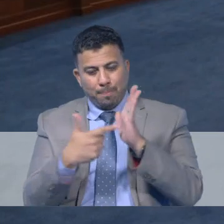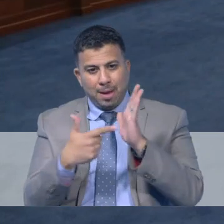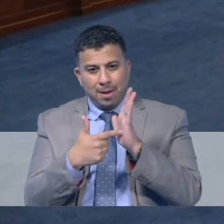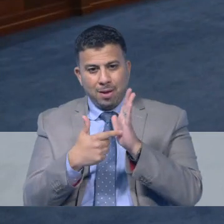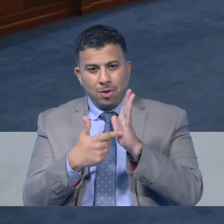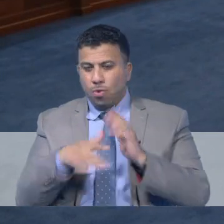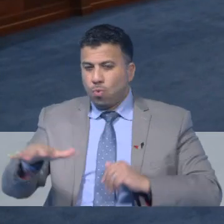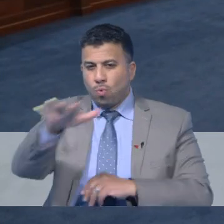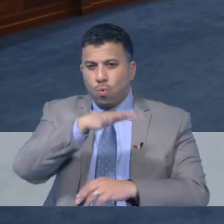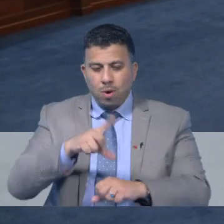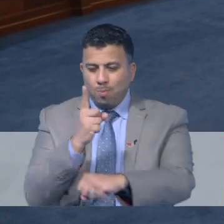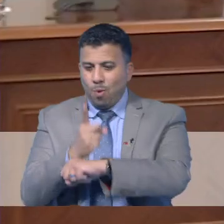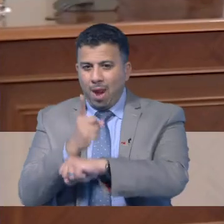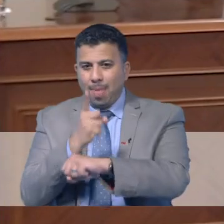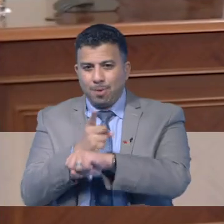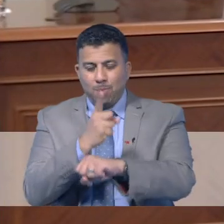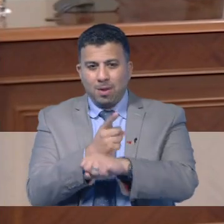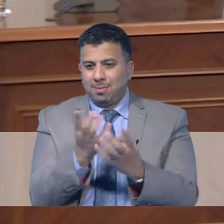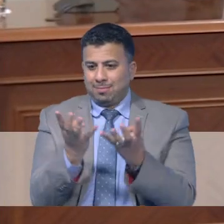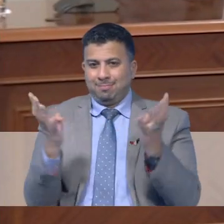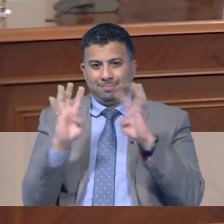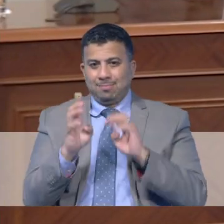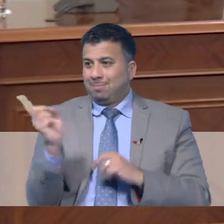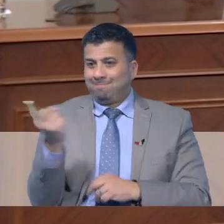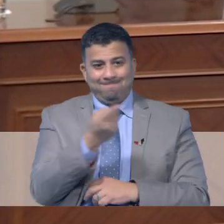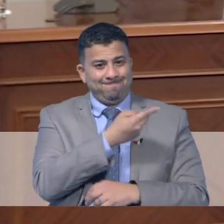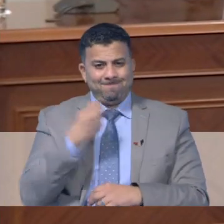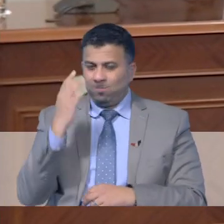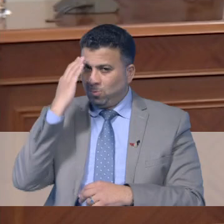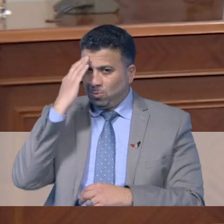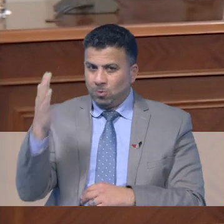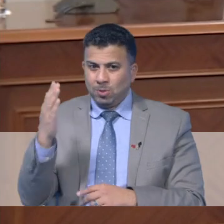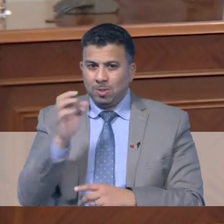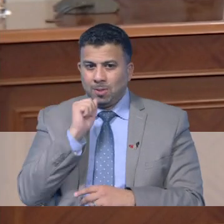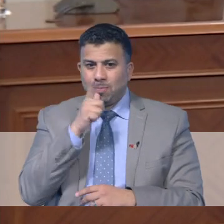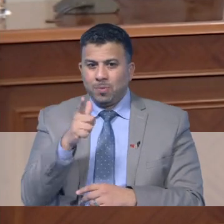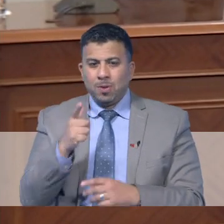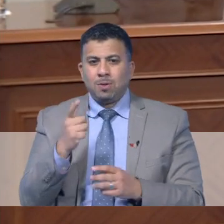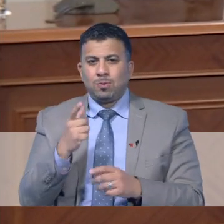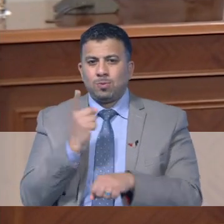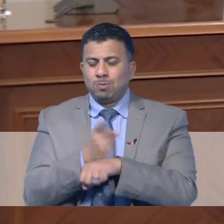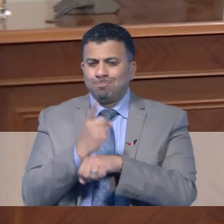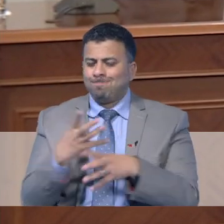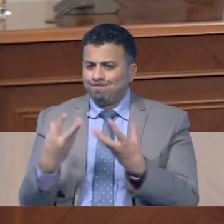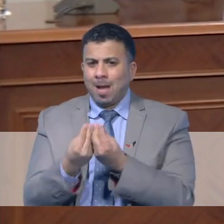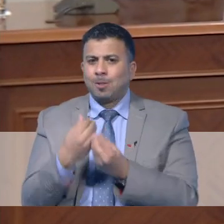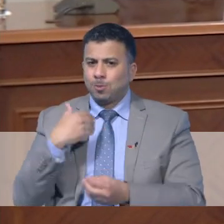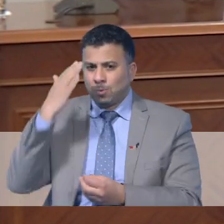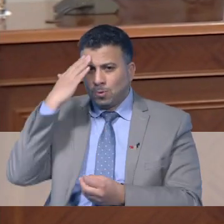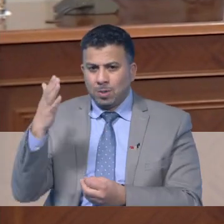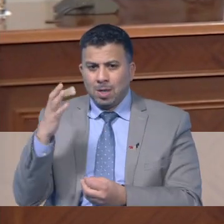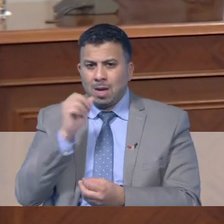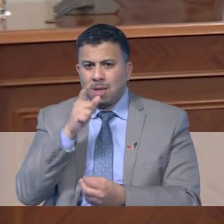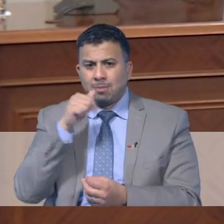the Vice Chancellor, his staff, and also for my colleagues. So